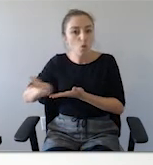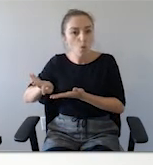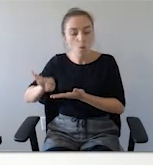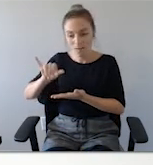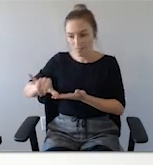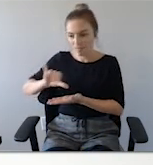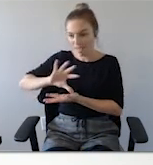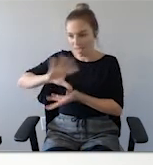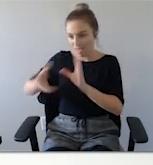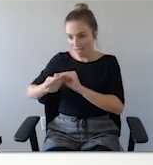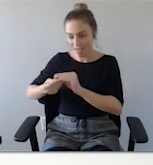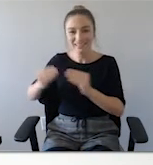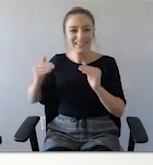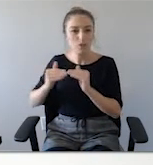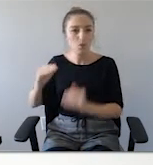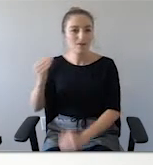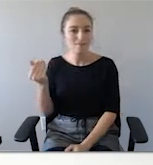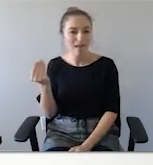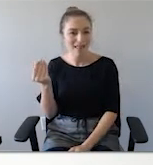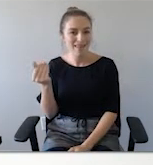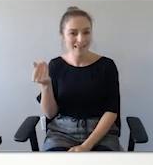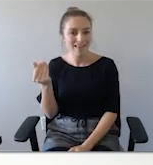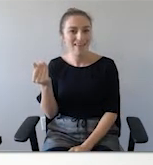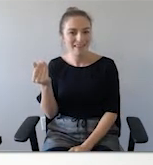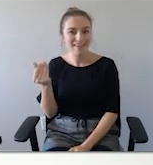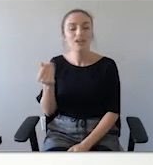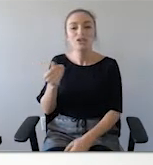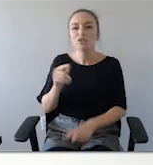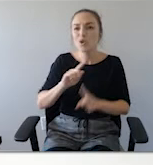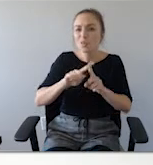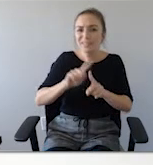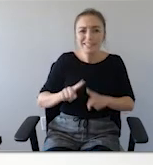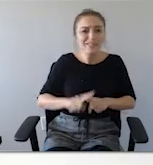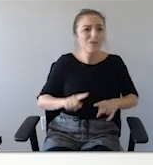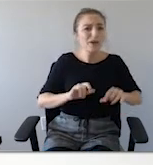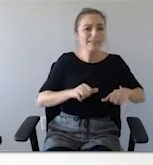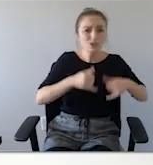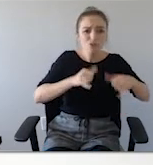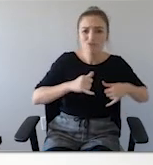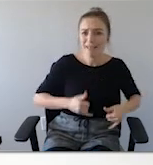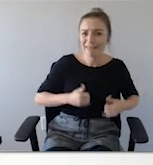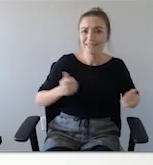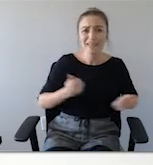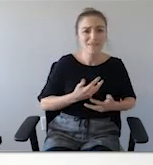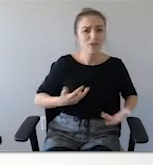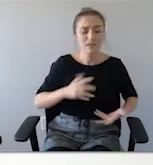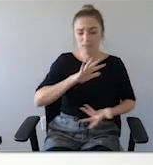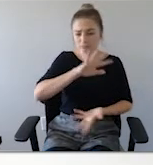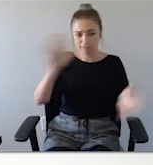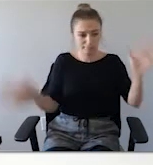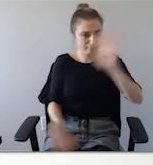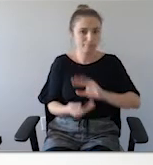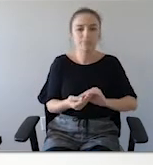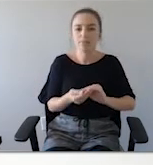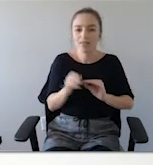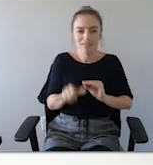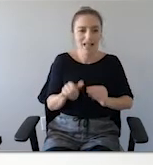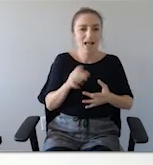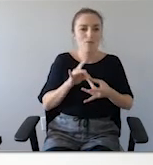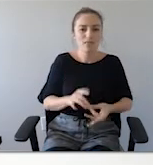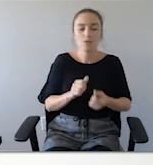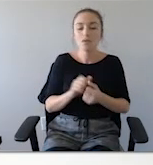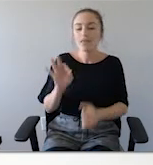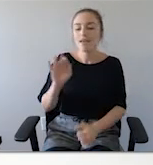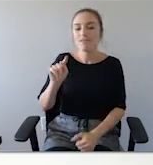McKay scholarship, your Gardner scholarship, that funding, all that stuff. So I didn't know anything about disabilities, but